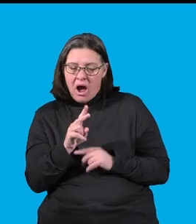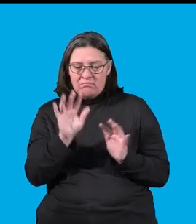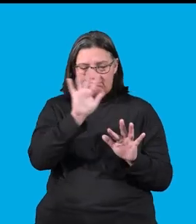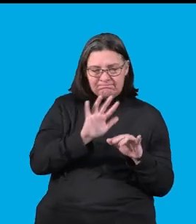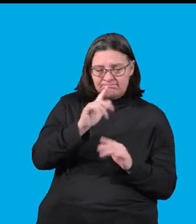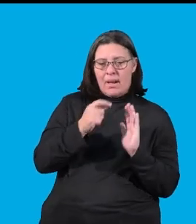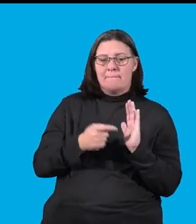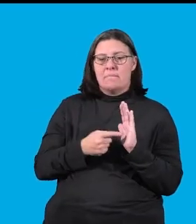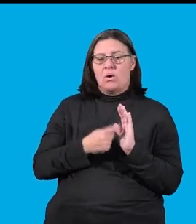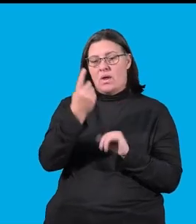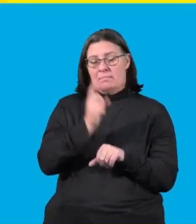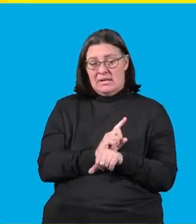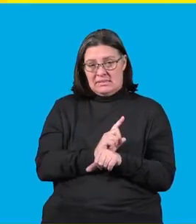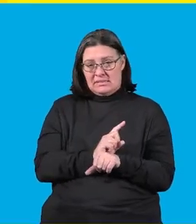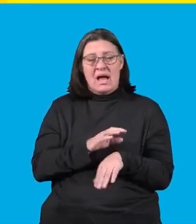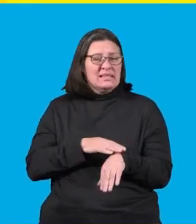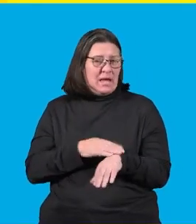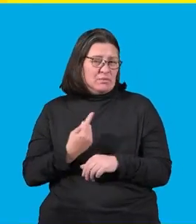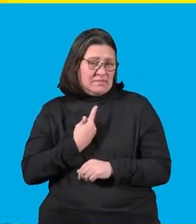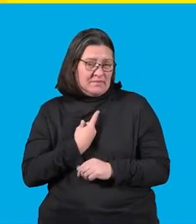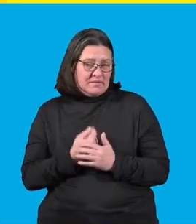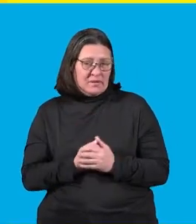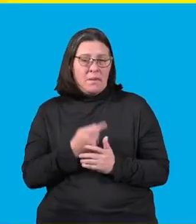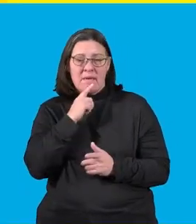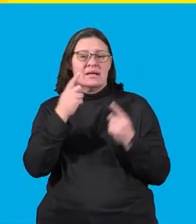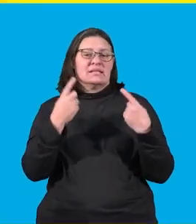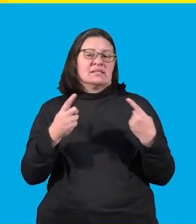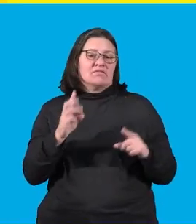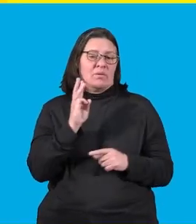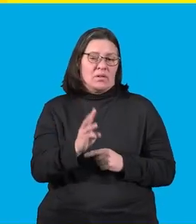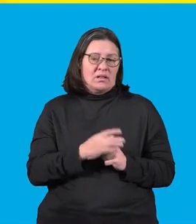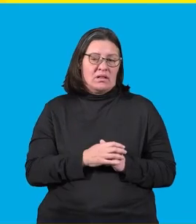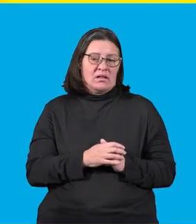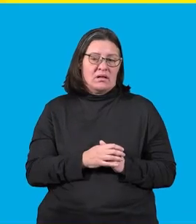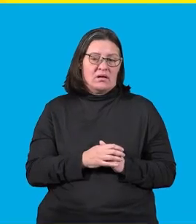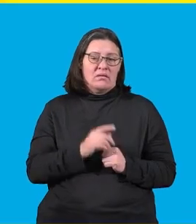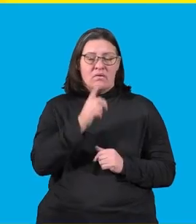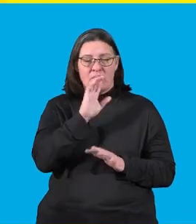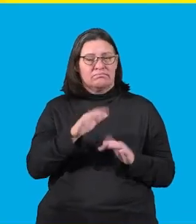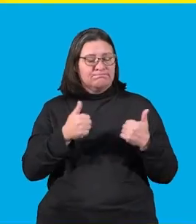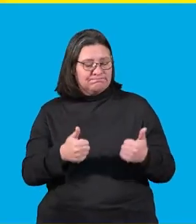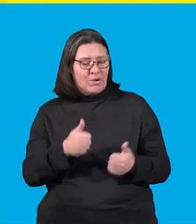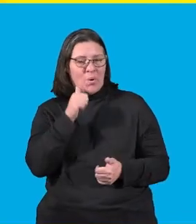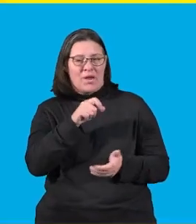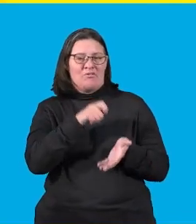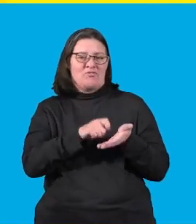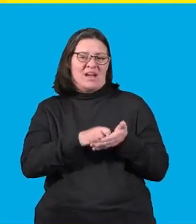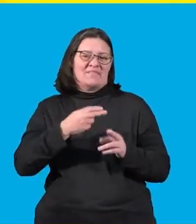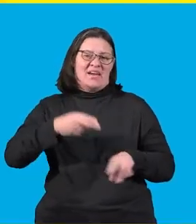to roughly a mark a minute, and you're sure to be successful when you